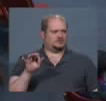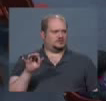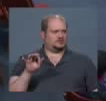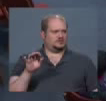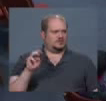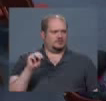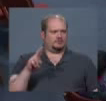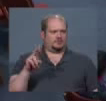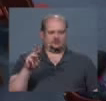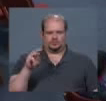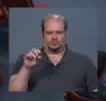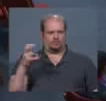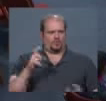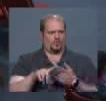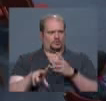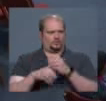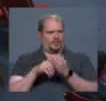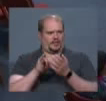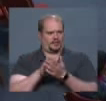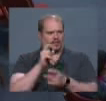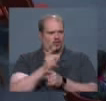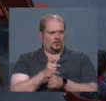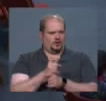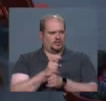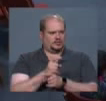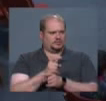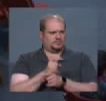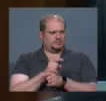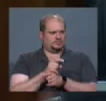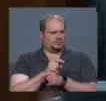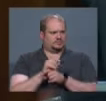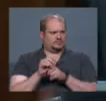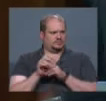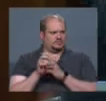Mr. Moore, you're wishing to add these, is that correct?